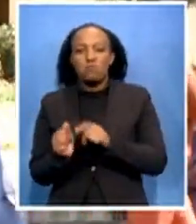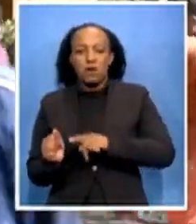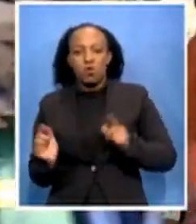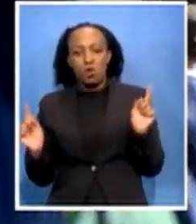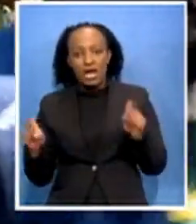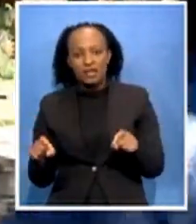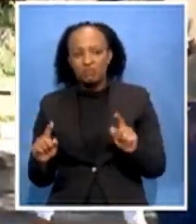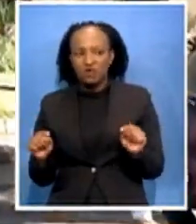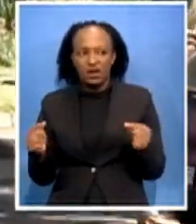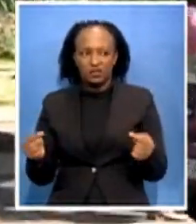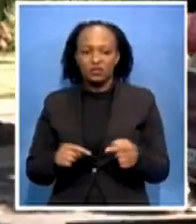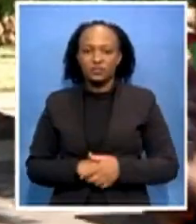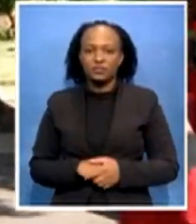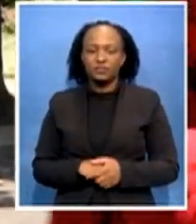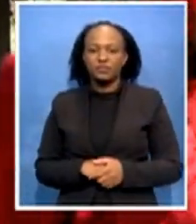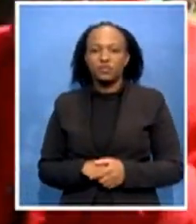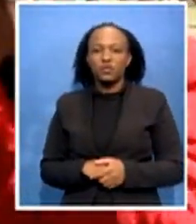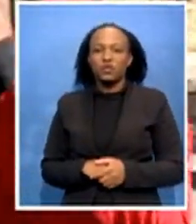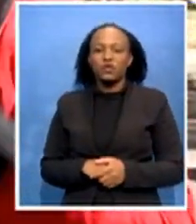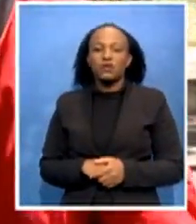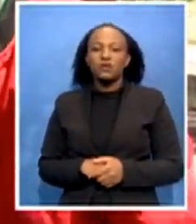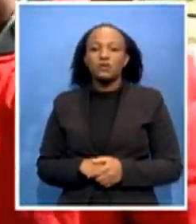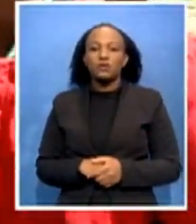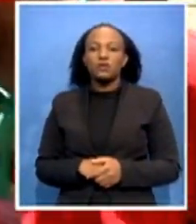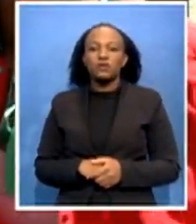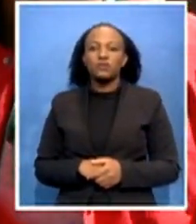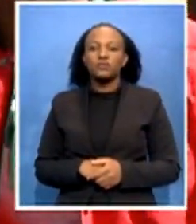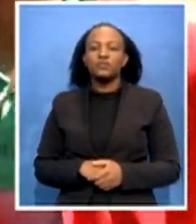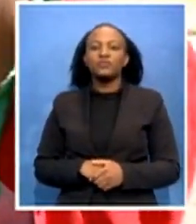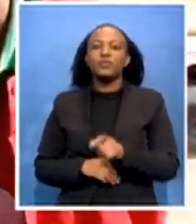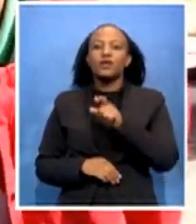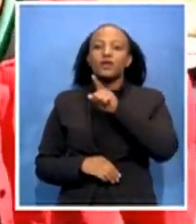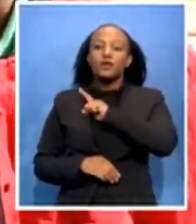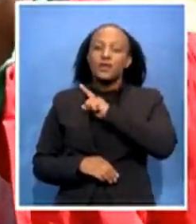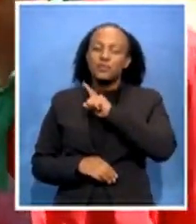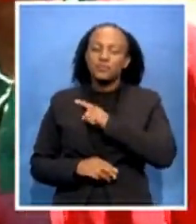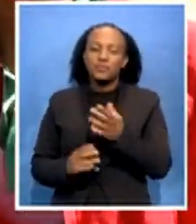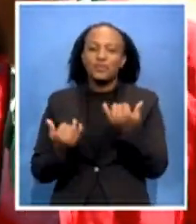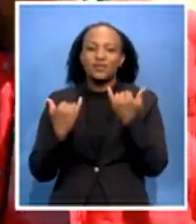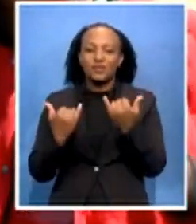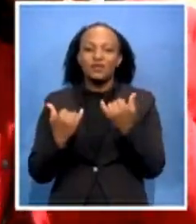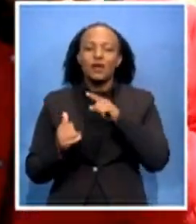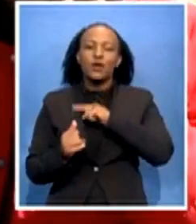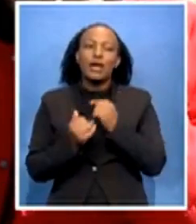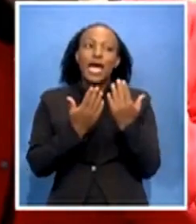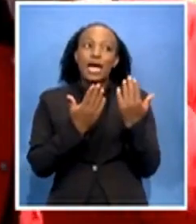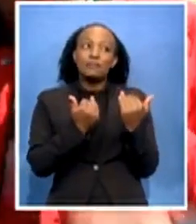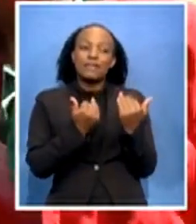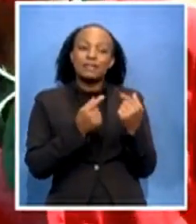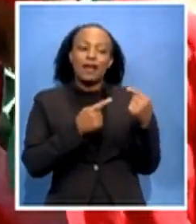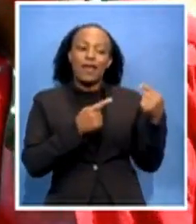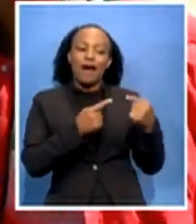16 convener, Paratlani Mutlong, just taking us through their expectations, even about the visit of the